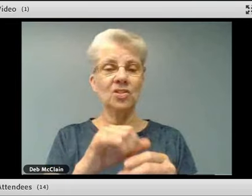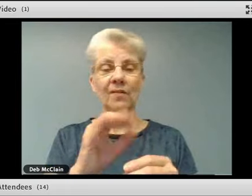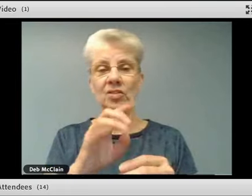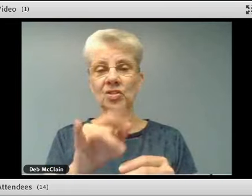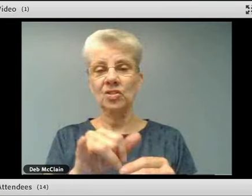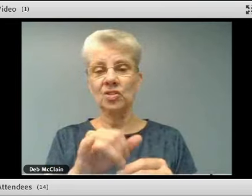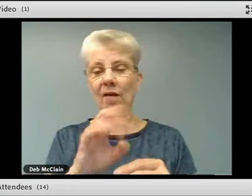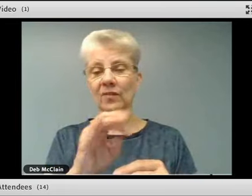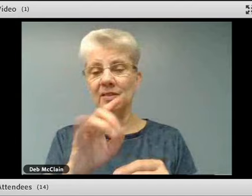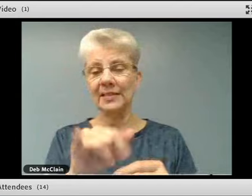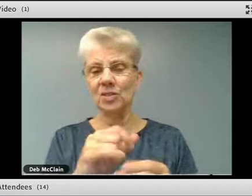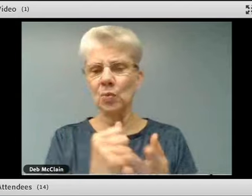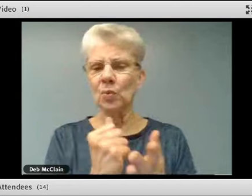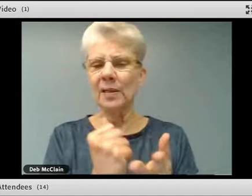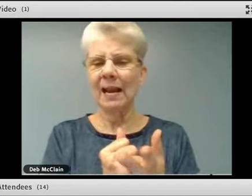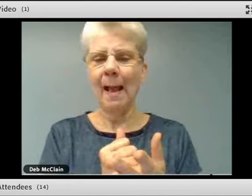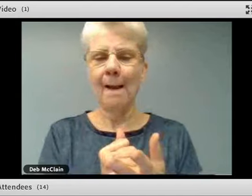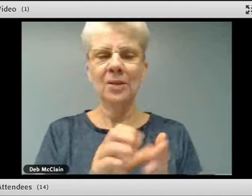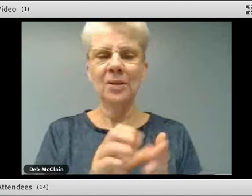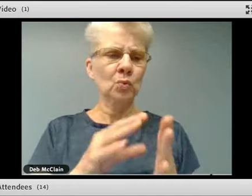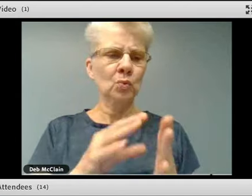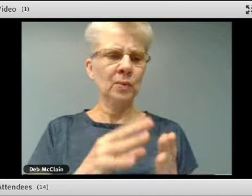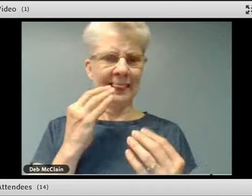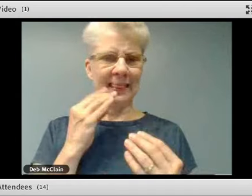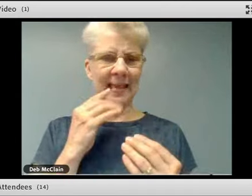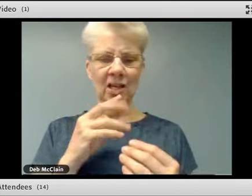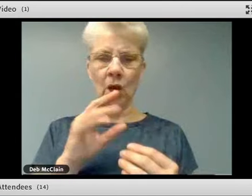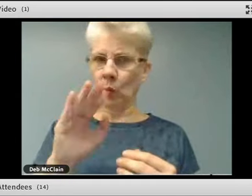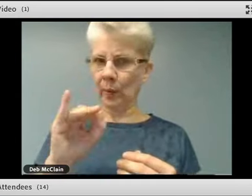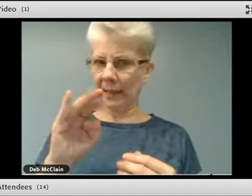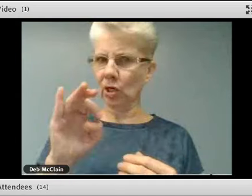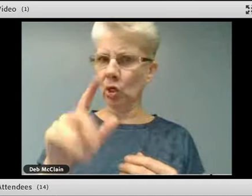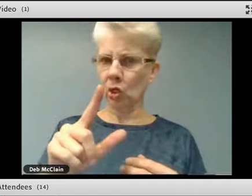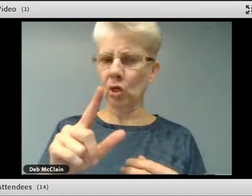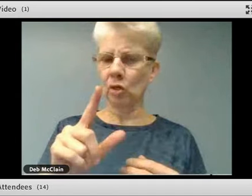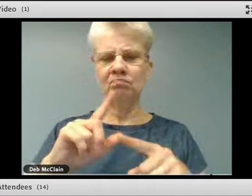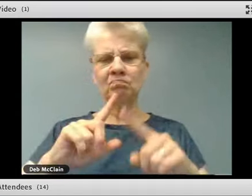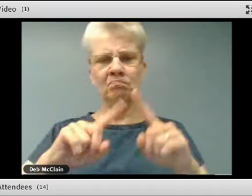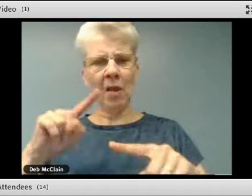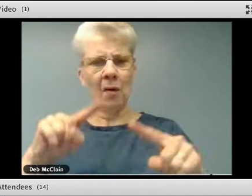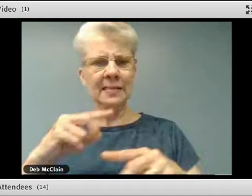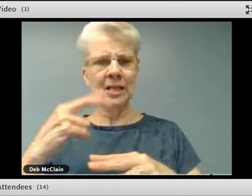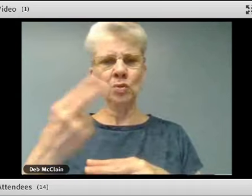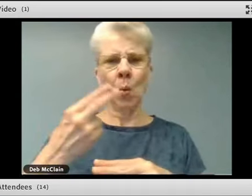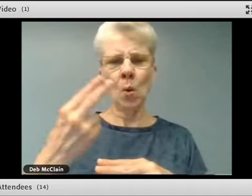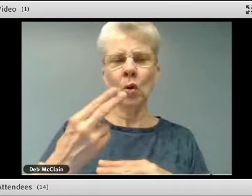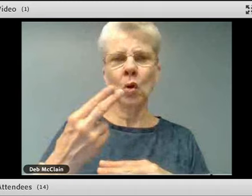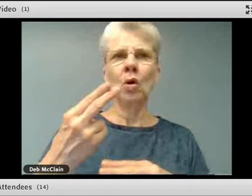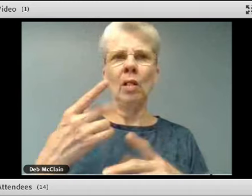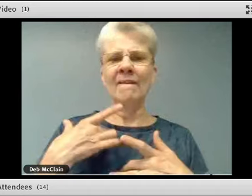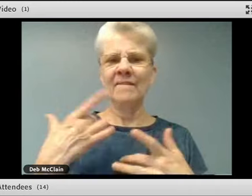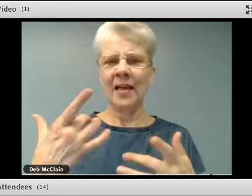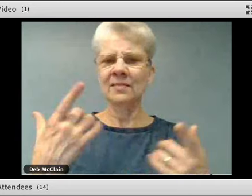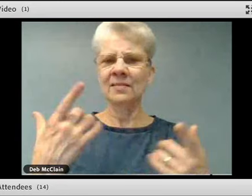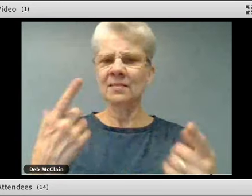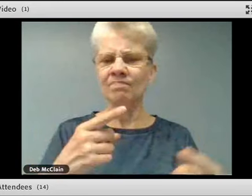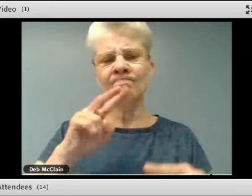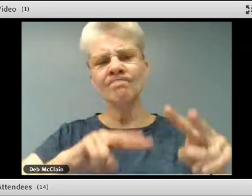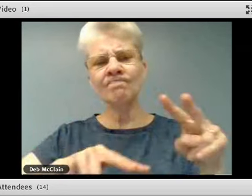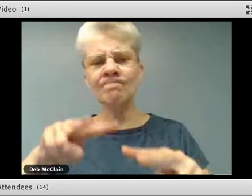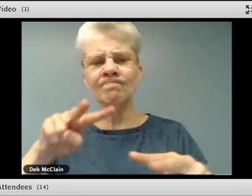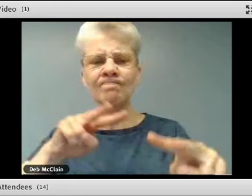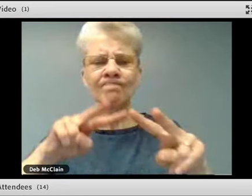help students think critically about different historical events and form their